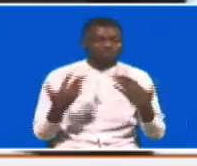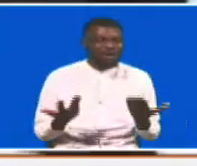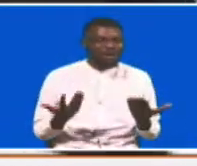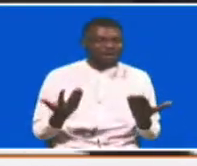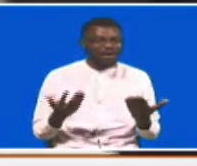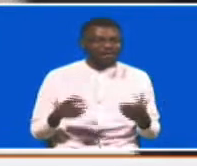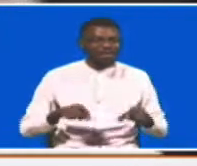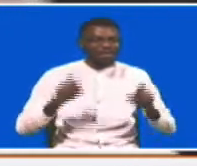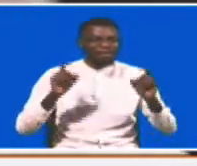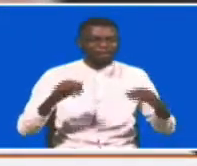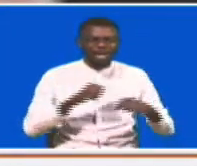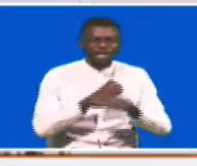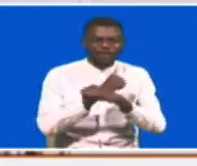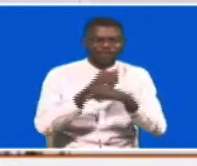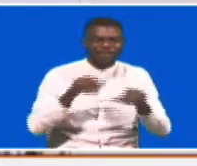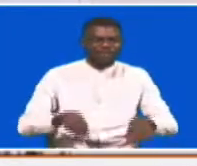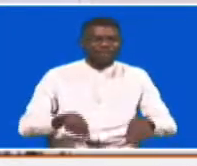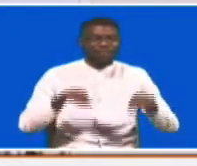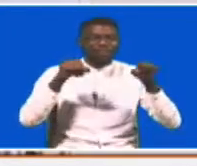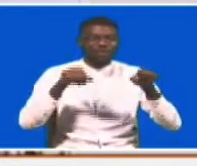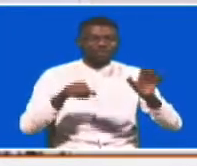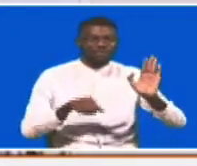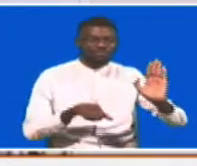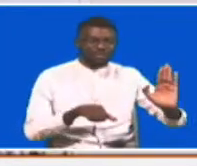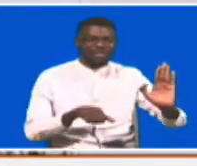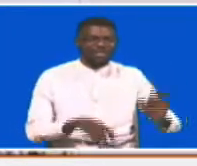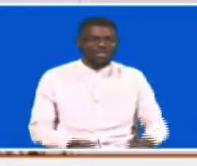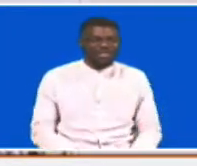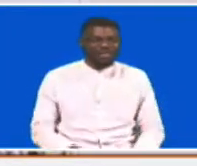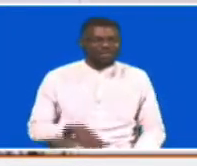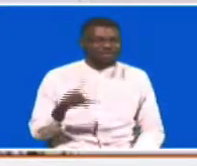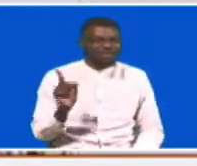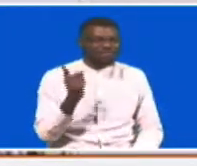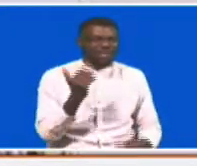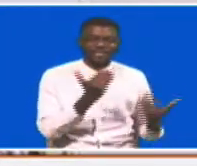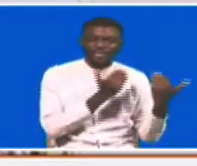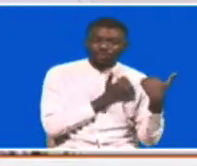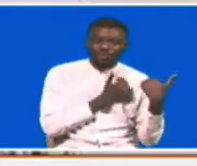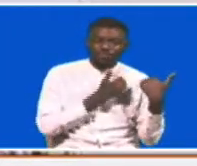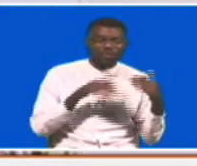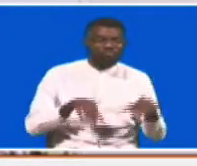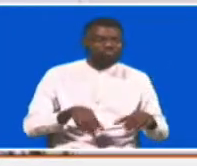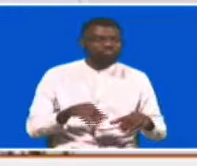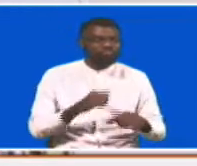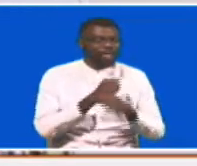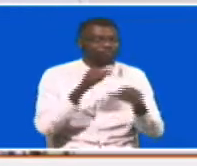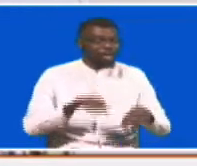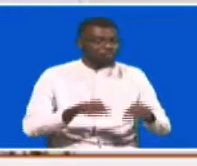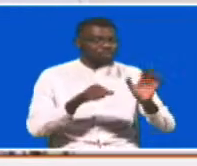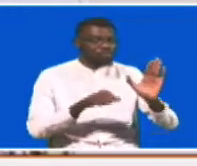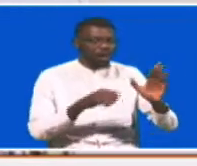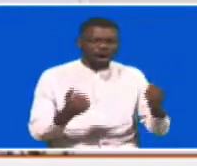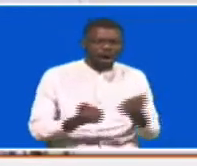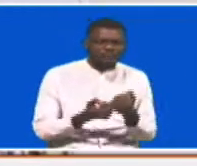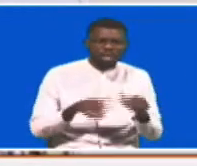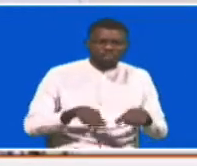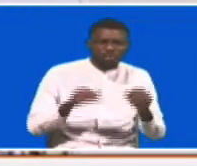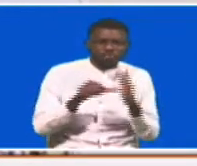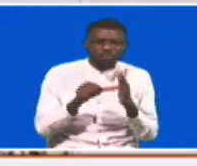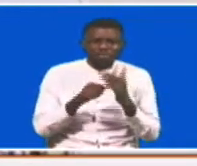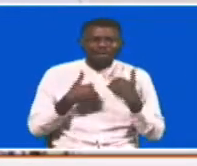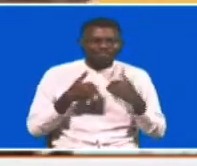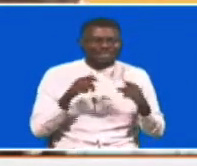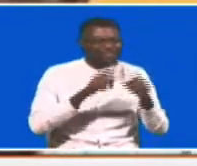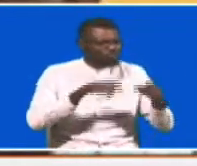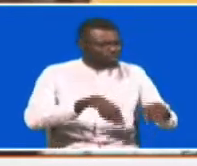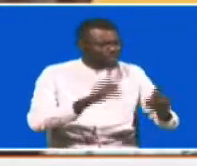you must be the defender of your boss. That is your first duty. Because if the boss is in trouble, automatically you're also in